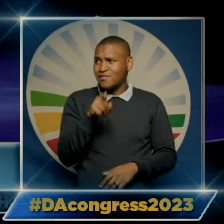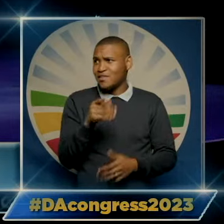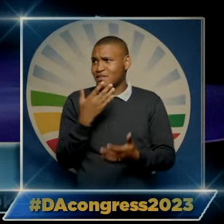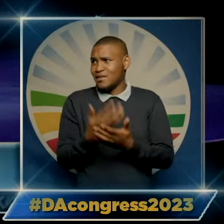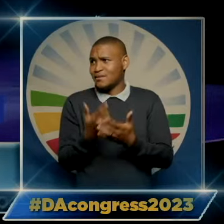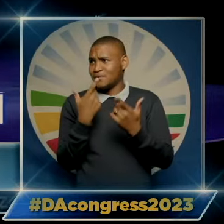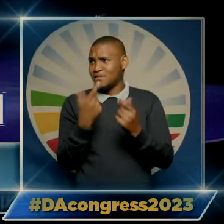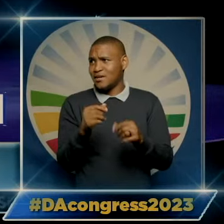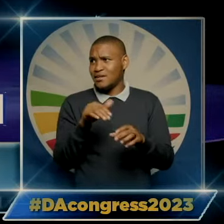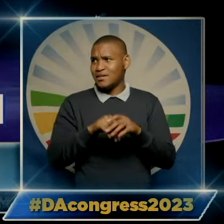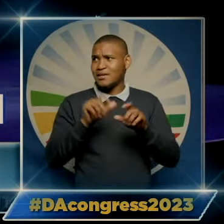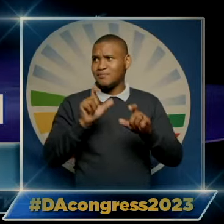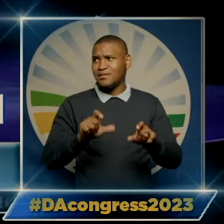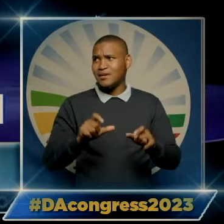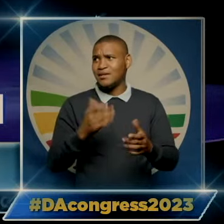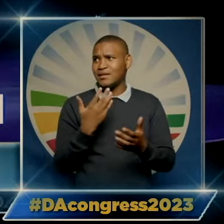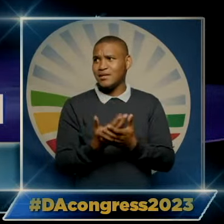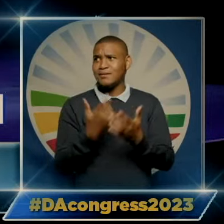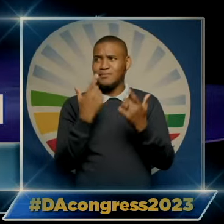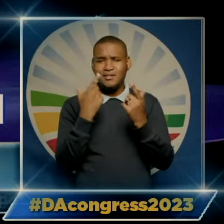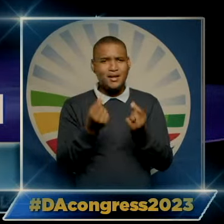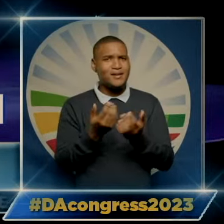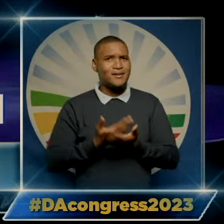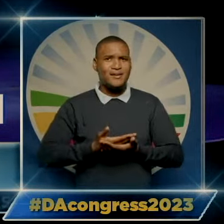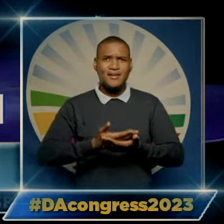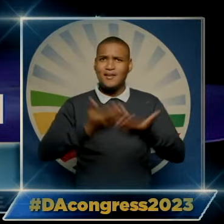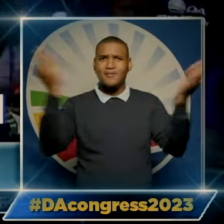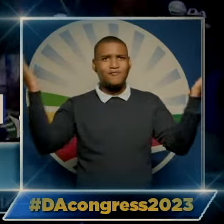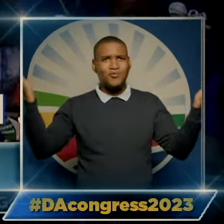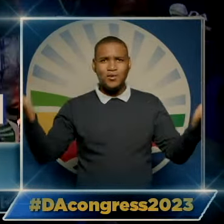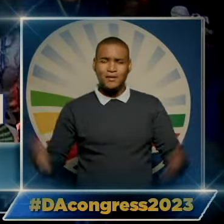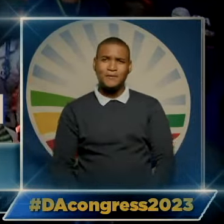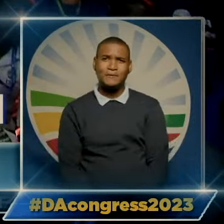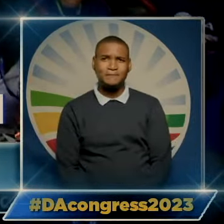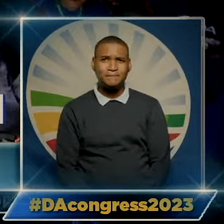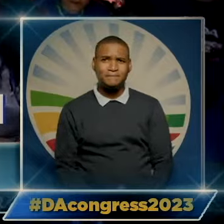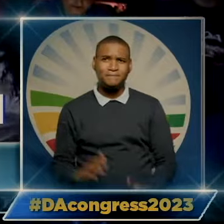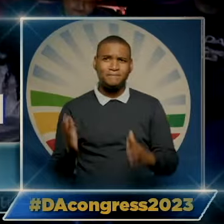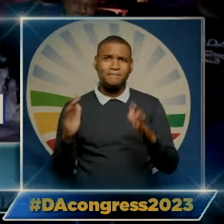Cape Town, it can be done everywhere.